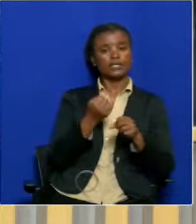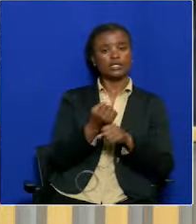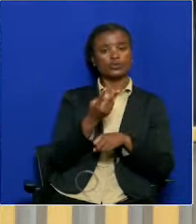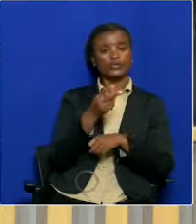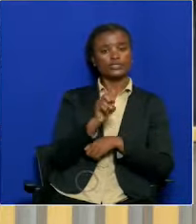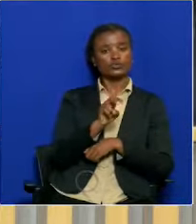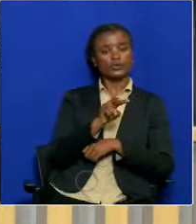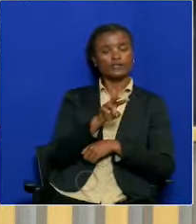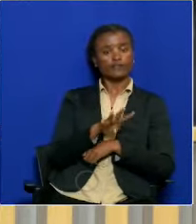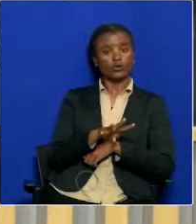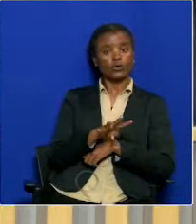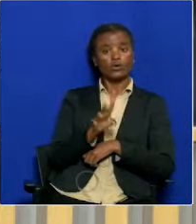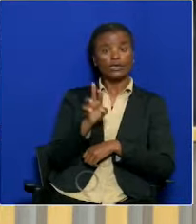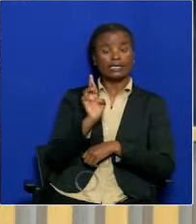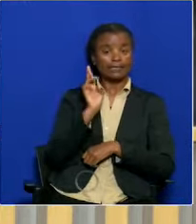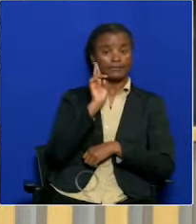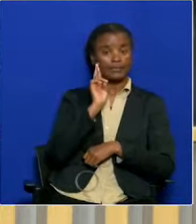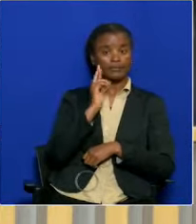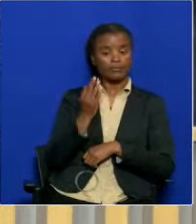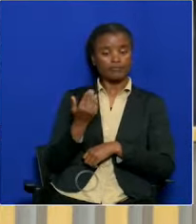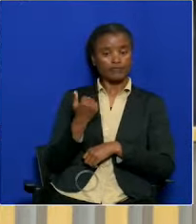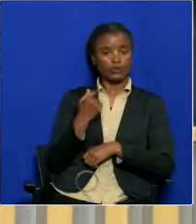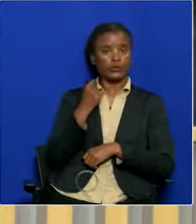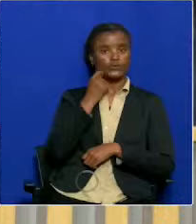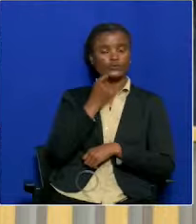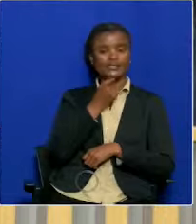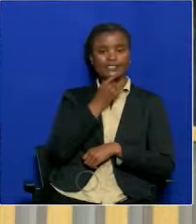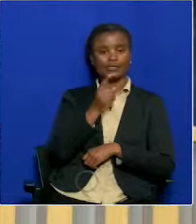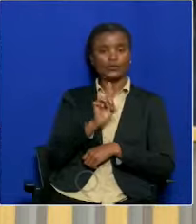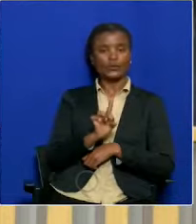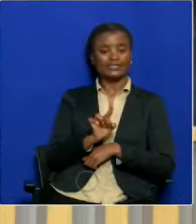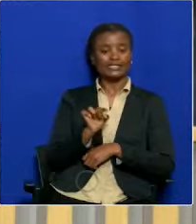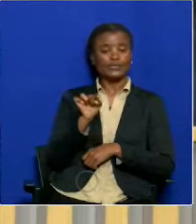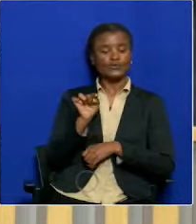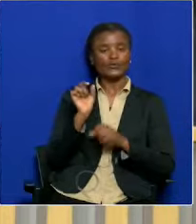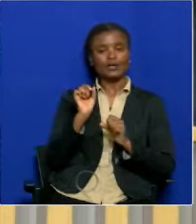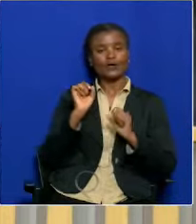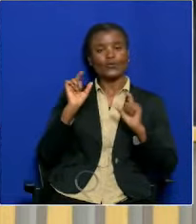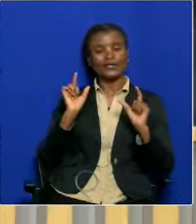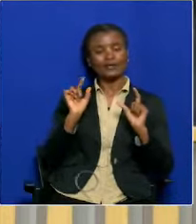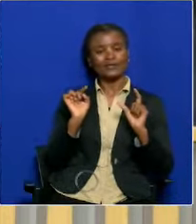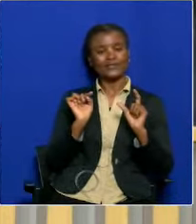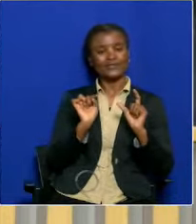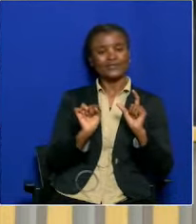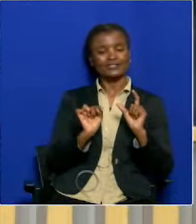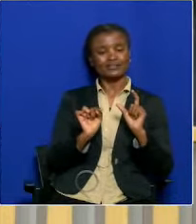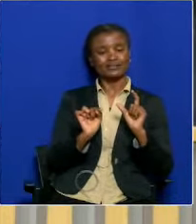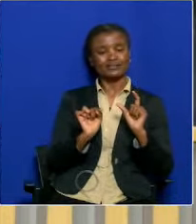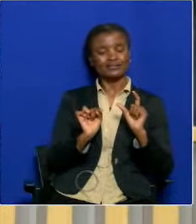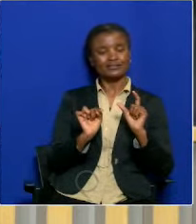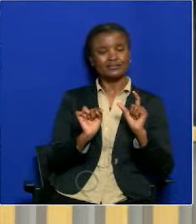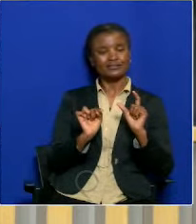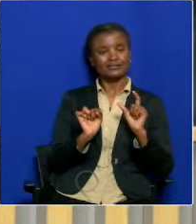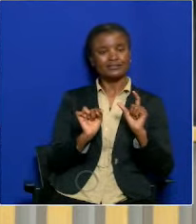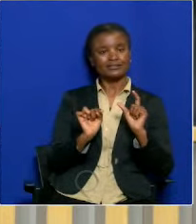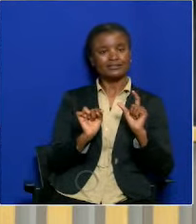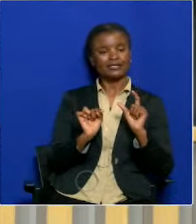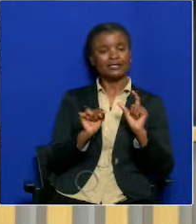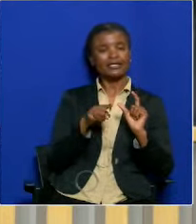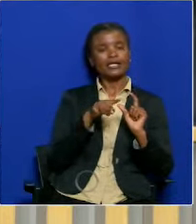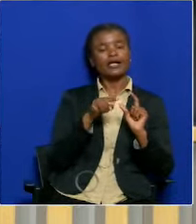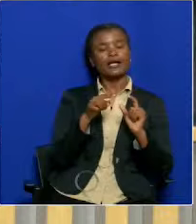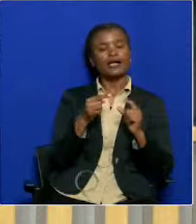you've already said that you became aware of the allegedly fraudulently awarded